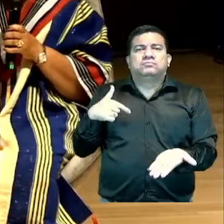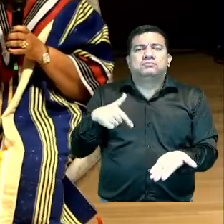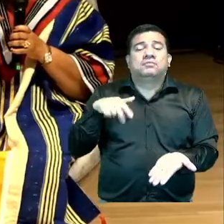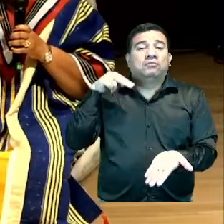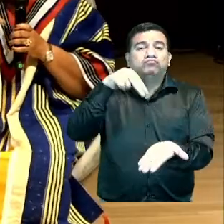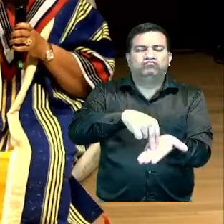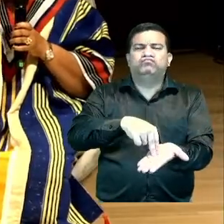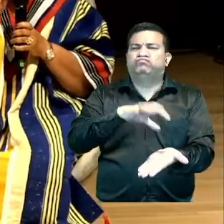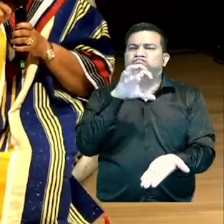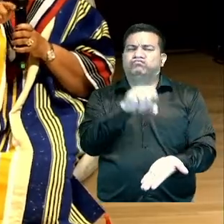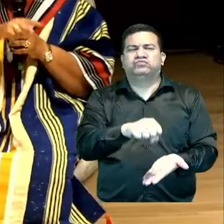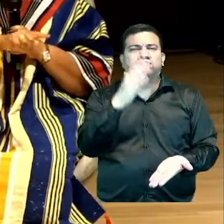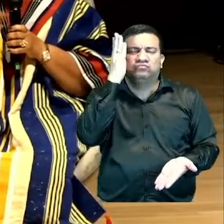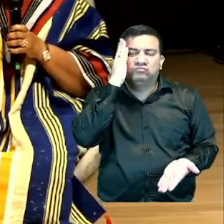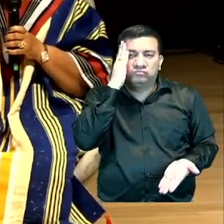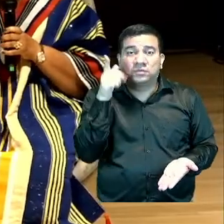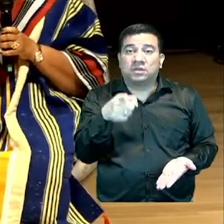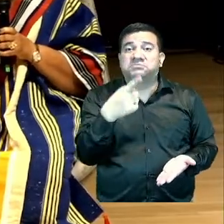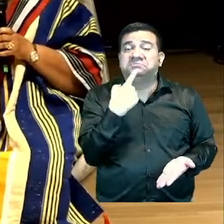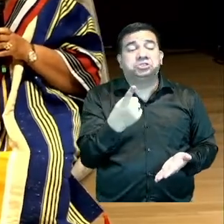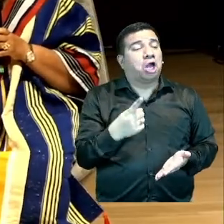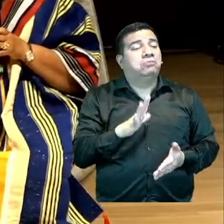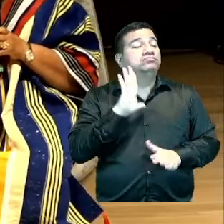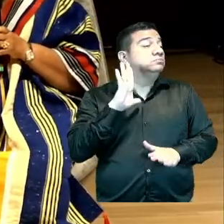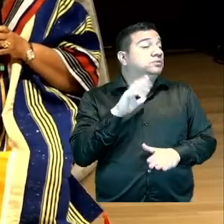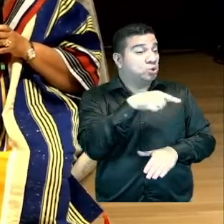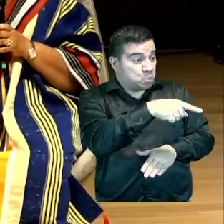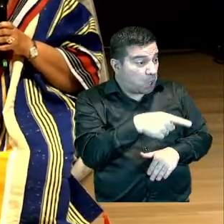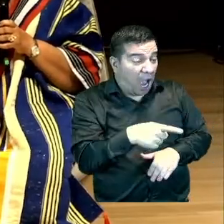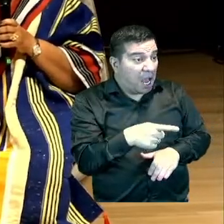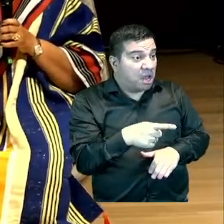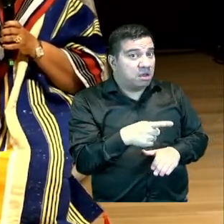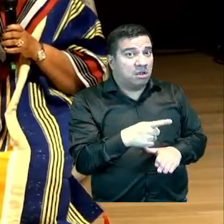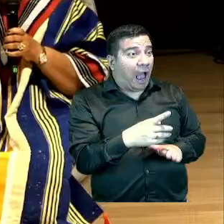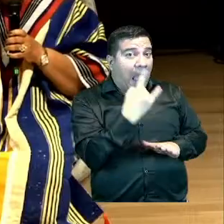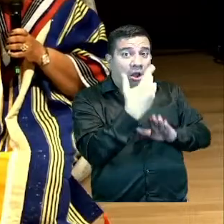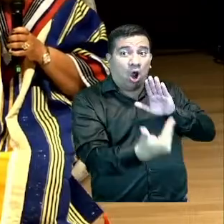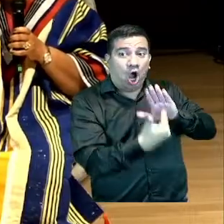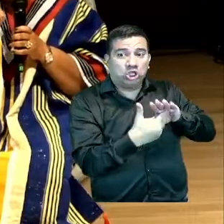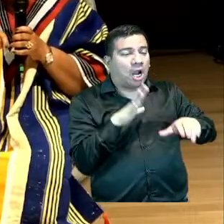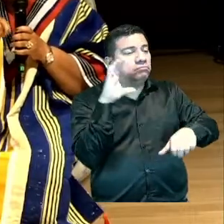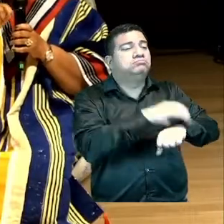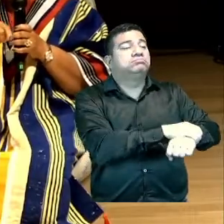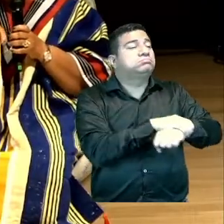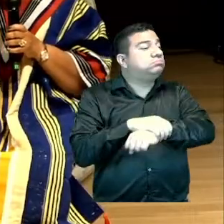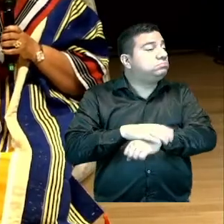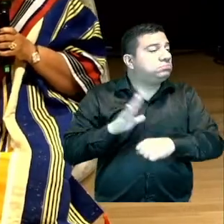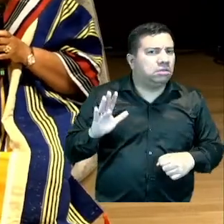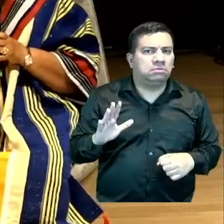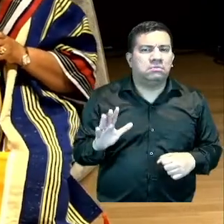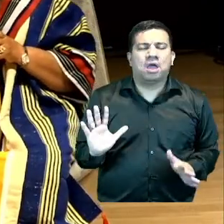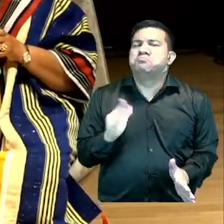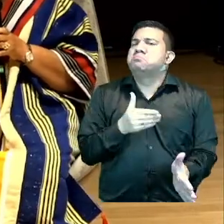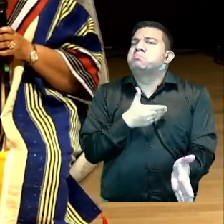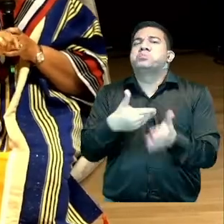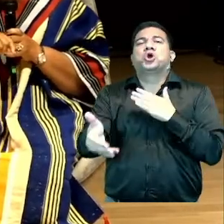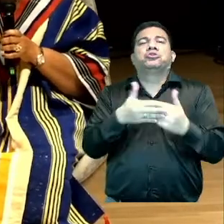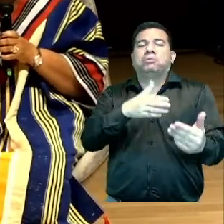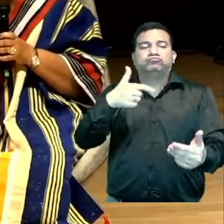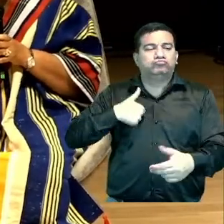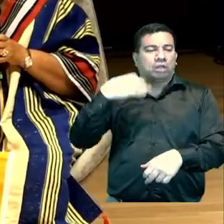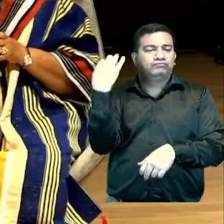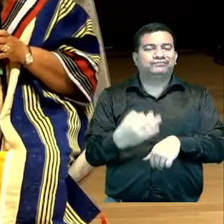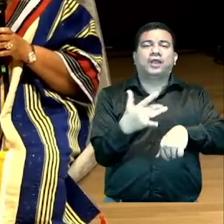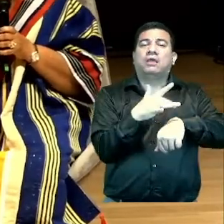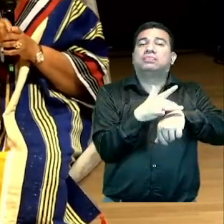to arrest me, I threatened to strip naked. Because there is a moment in every woman's life of Afro